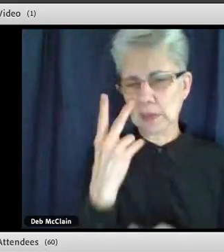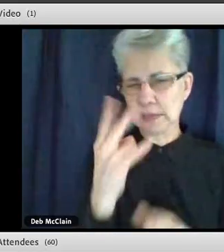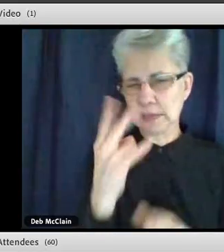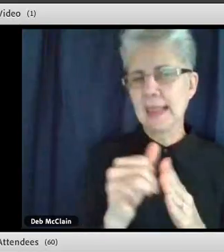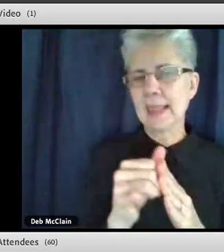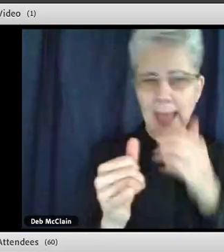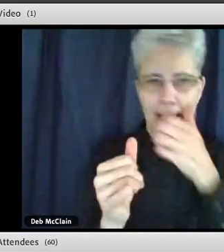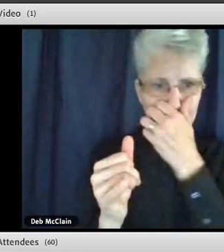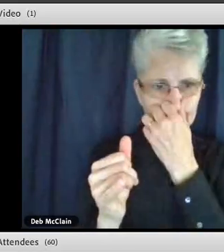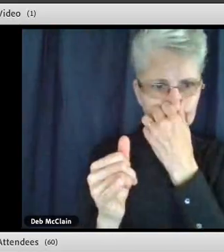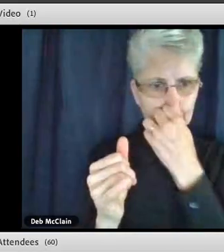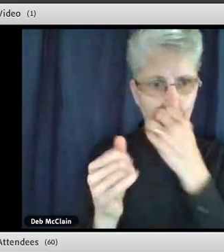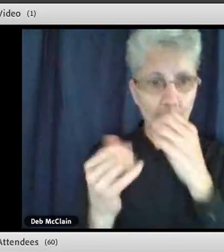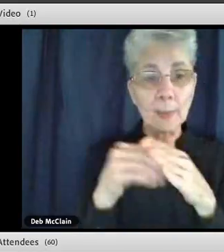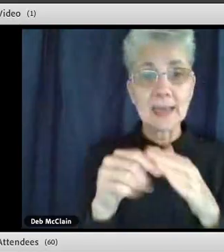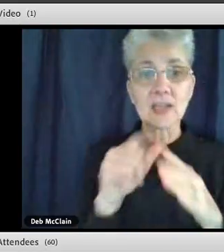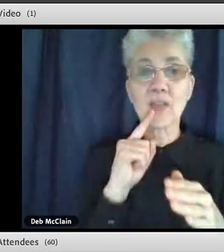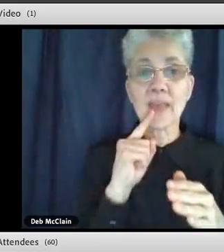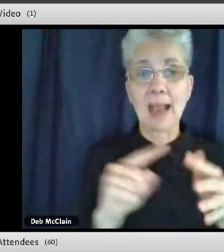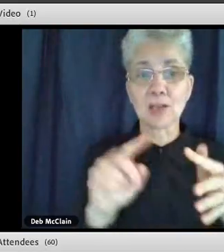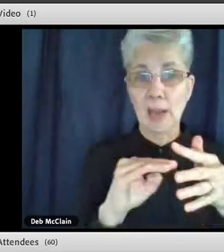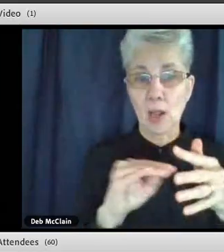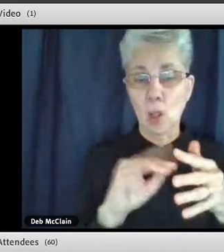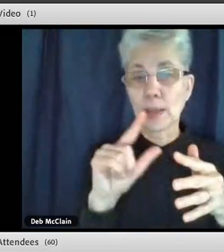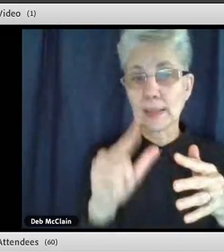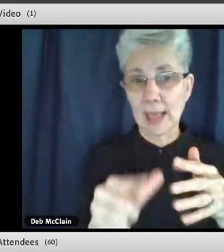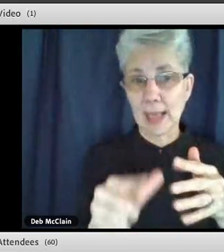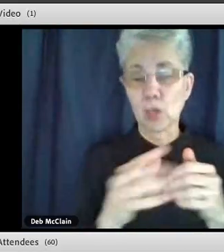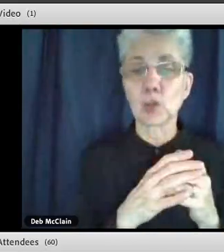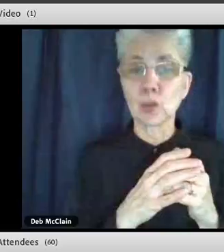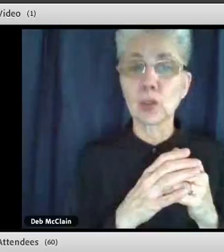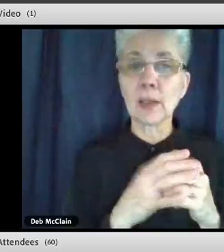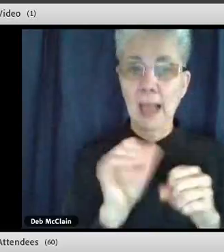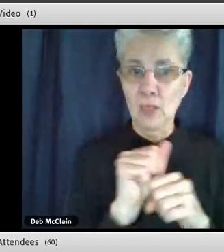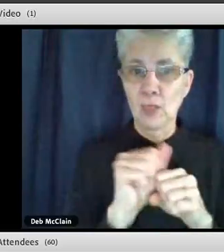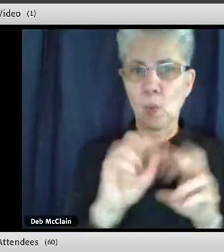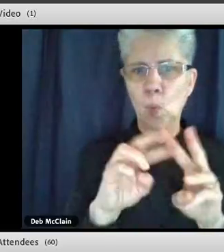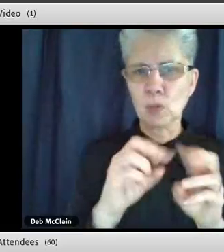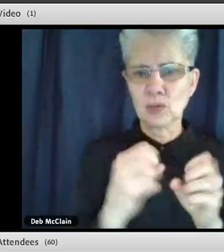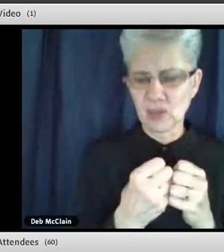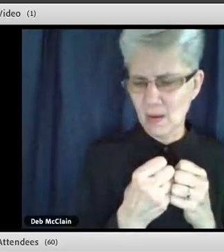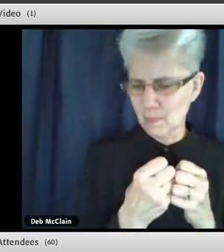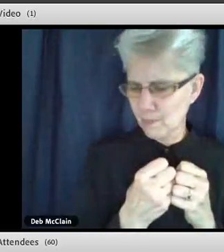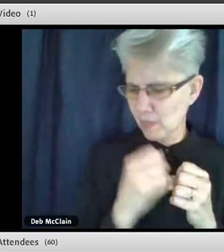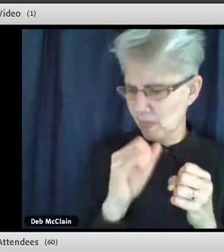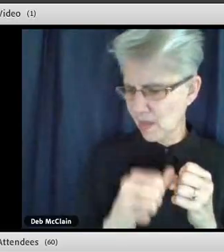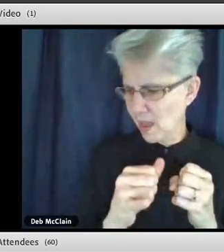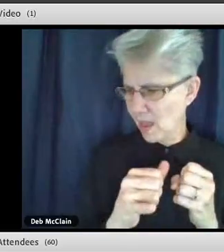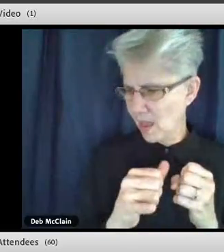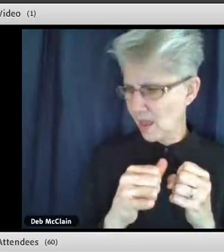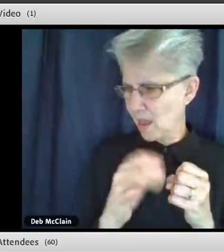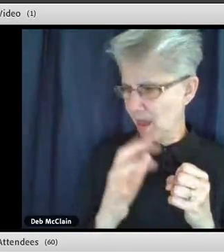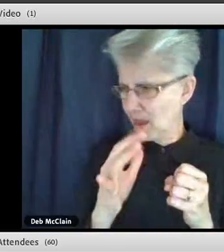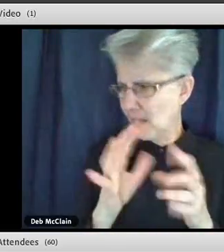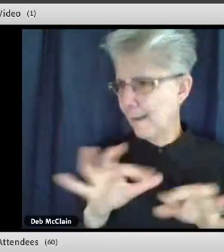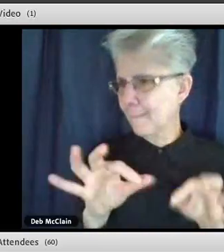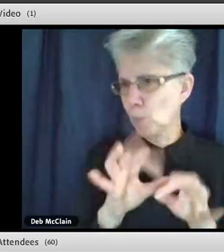do get into the actual cataloging later on in the workshop, that they're important to include because they mean